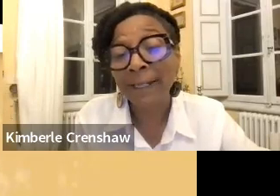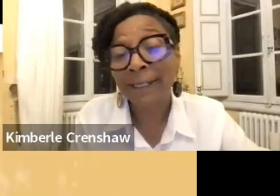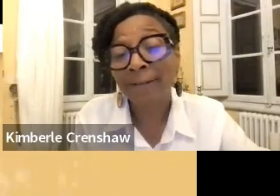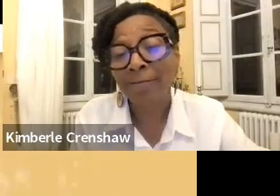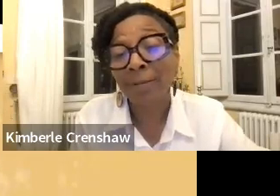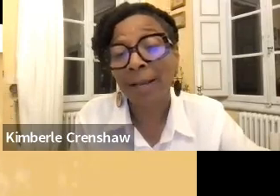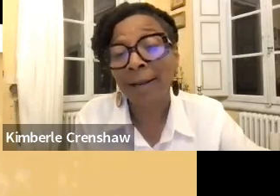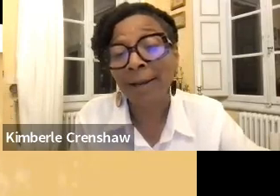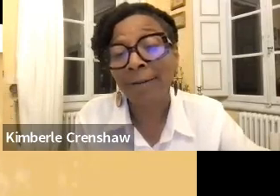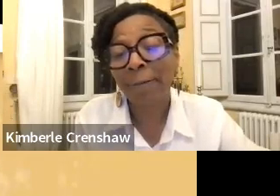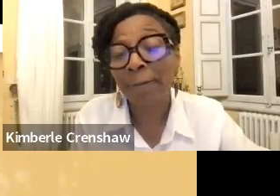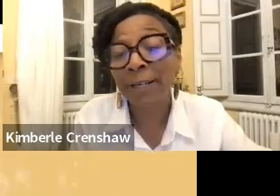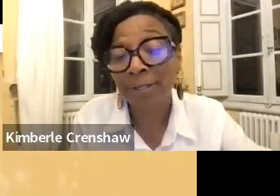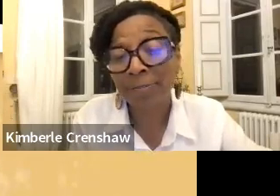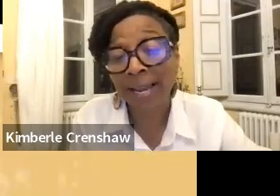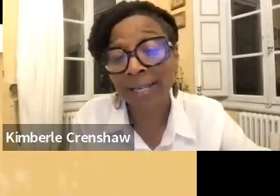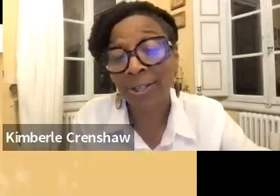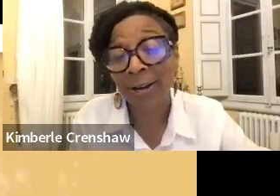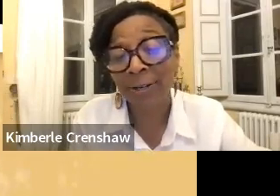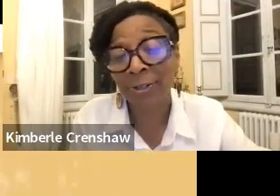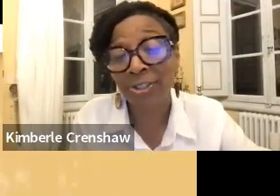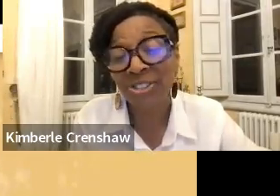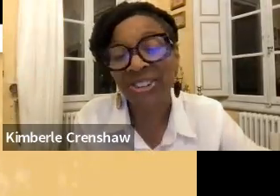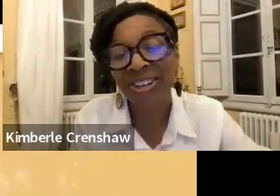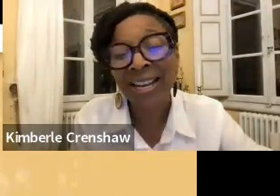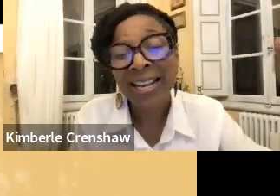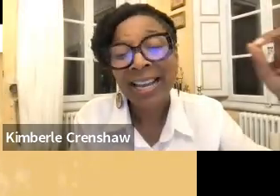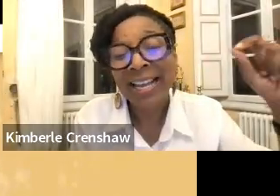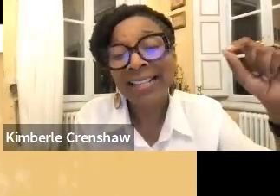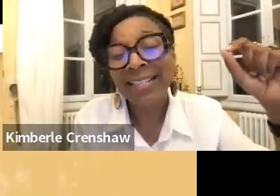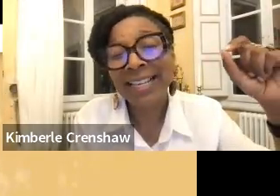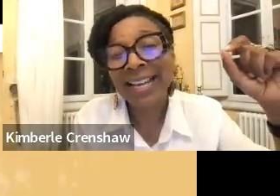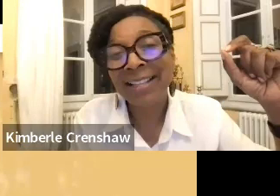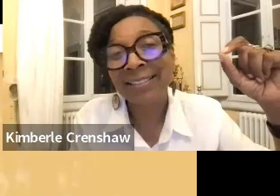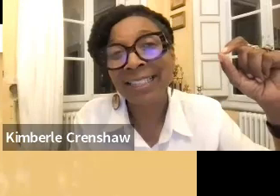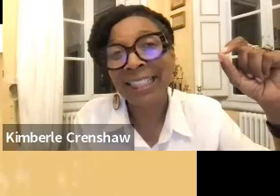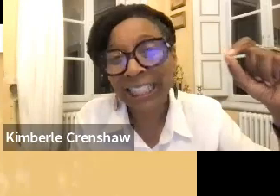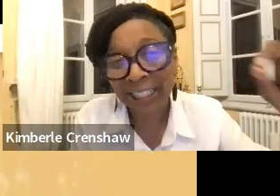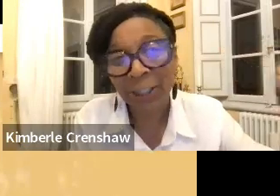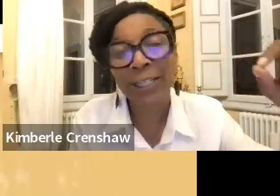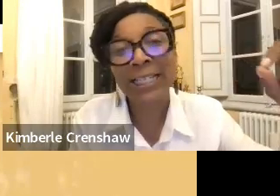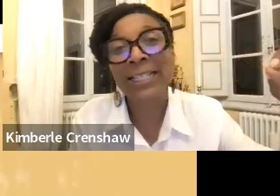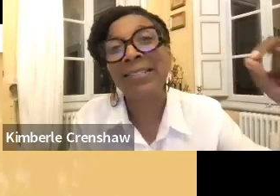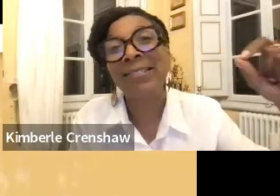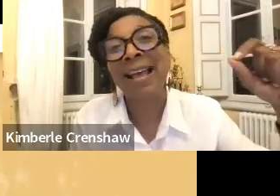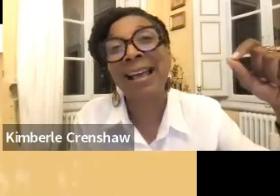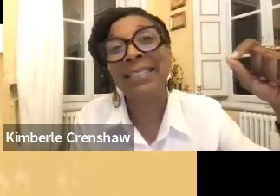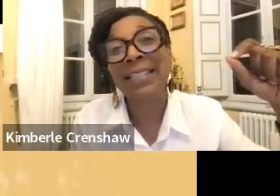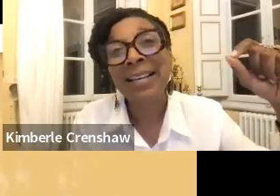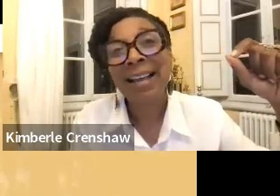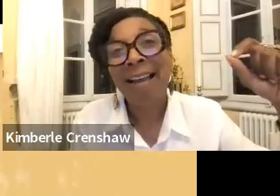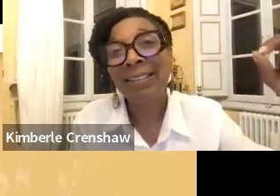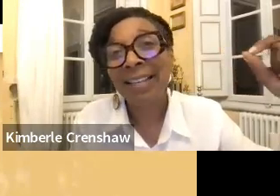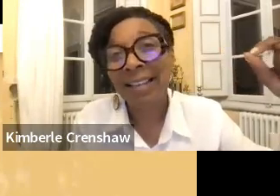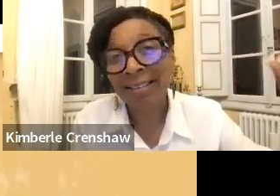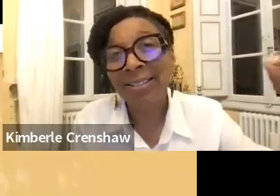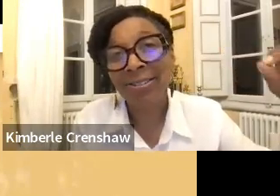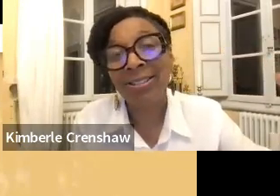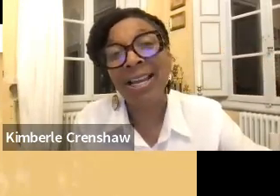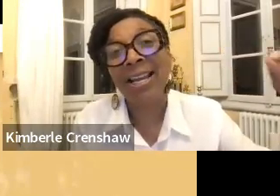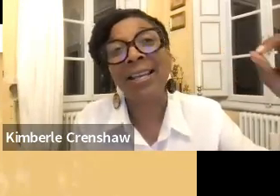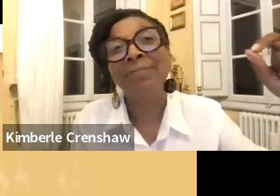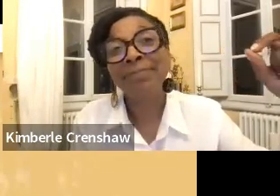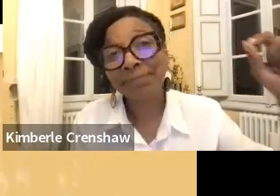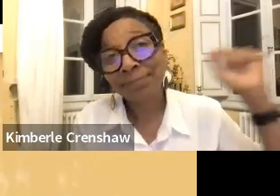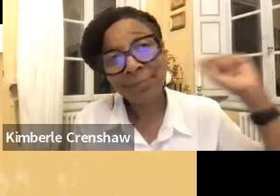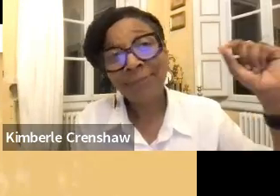how freedom demands are understood. And the kicker is that at the end of